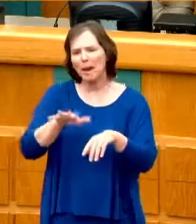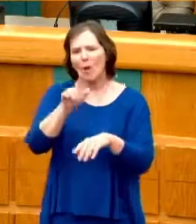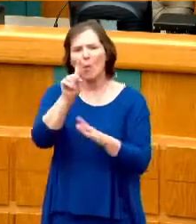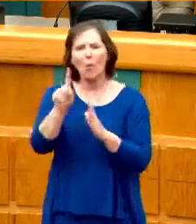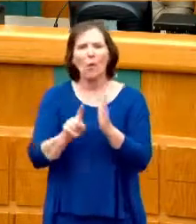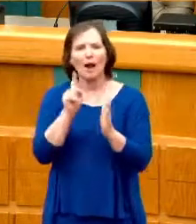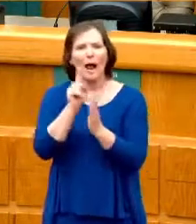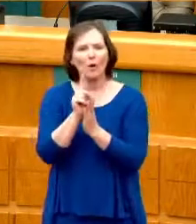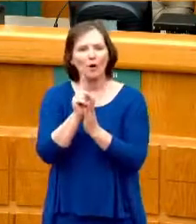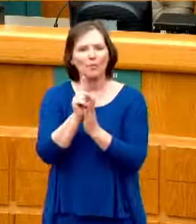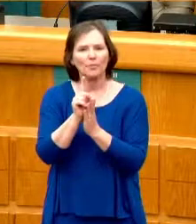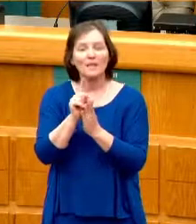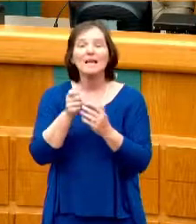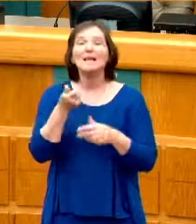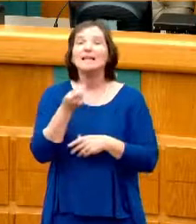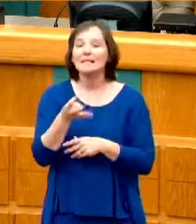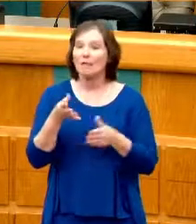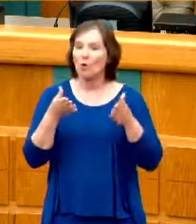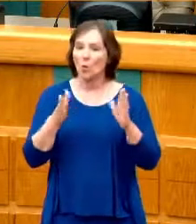call